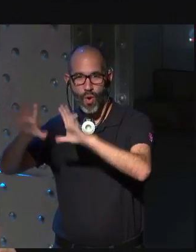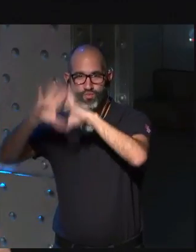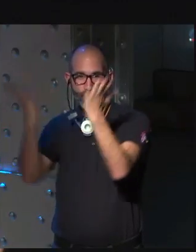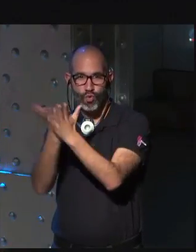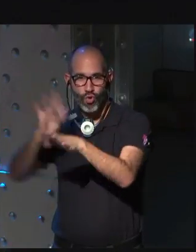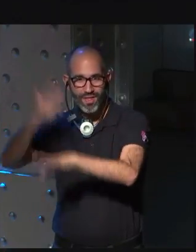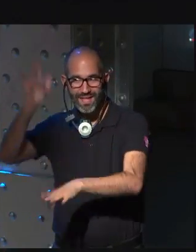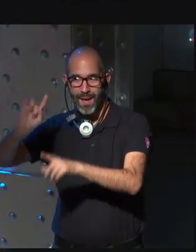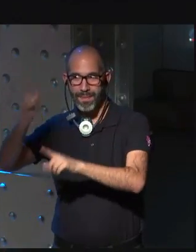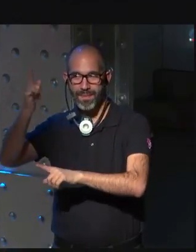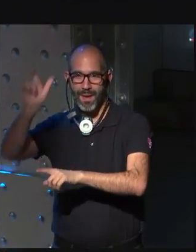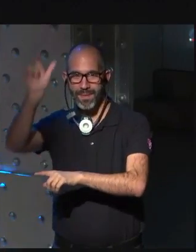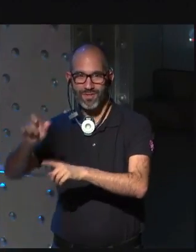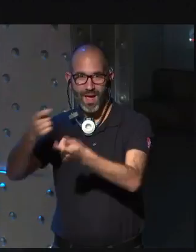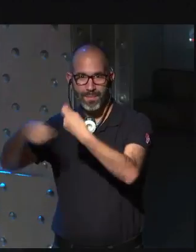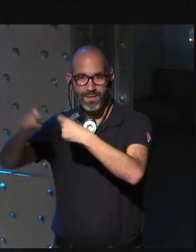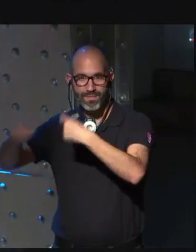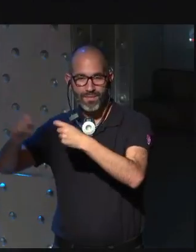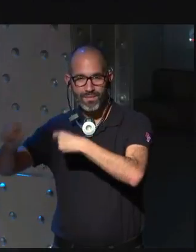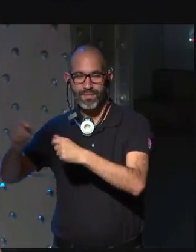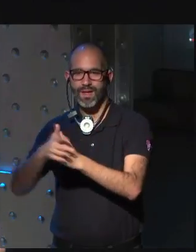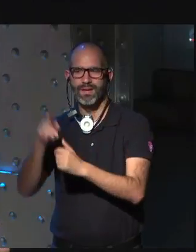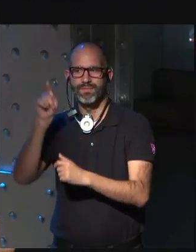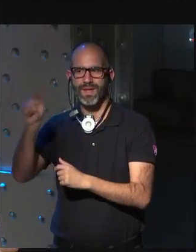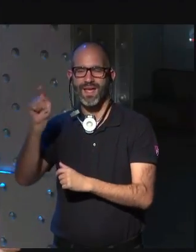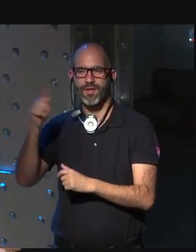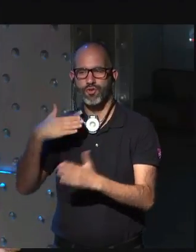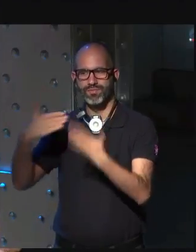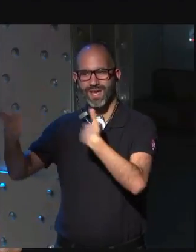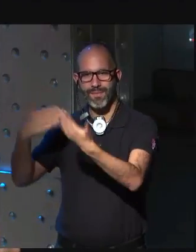music label called Telarc. And I was talking to him about the analog versus